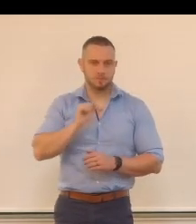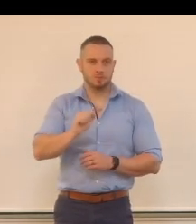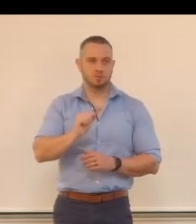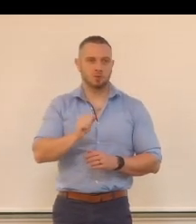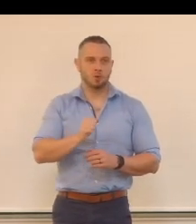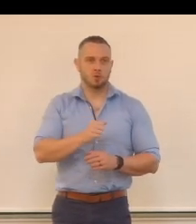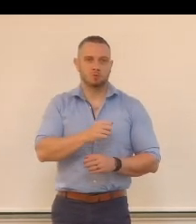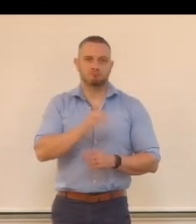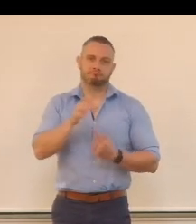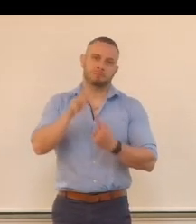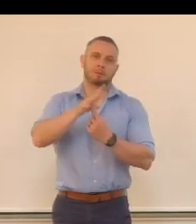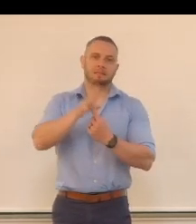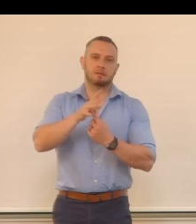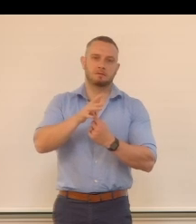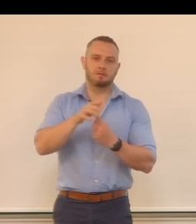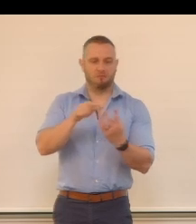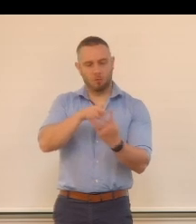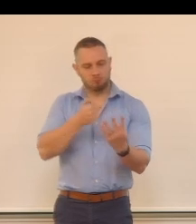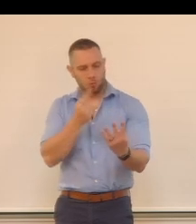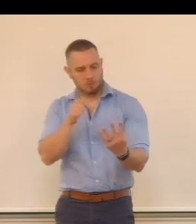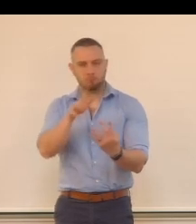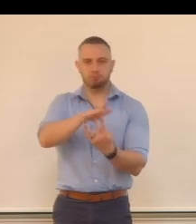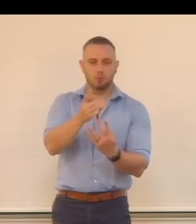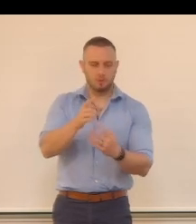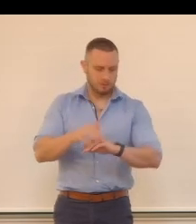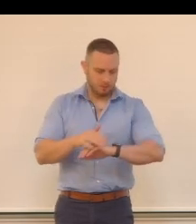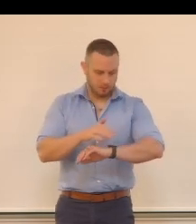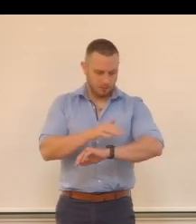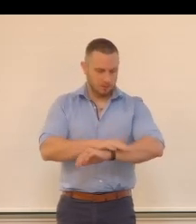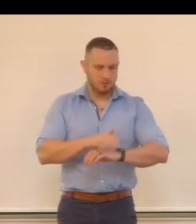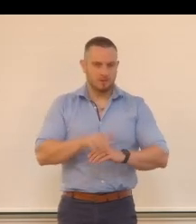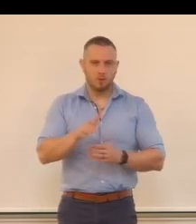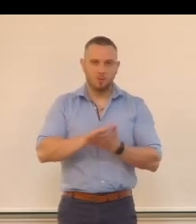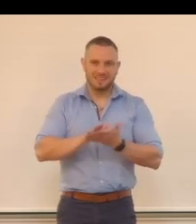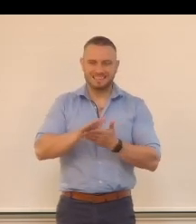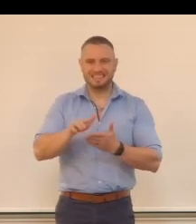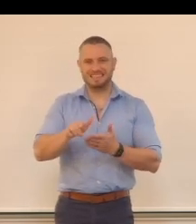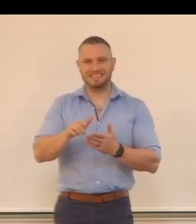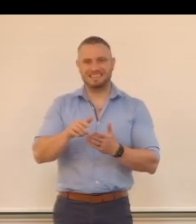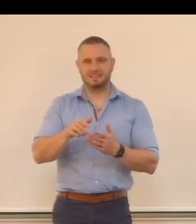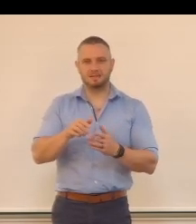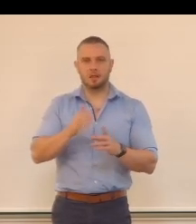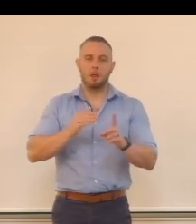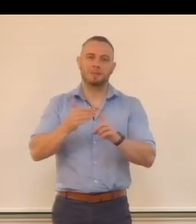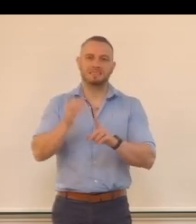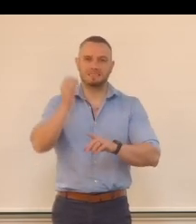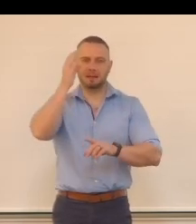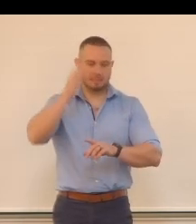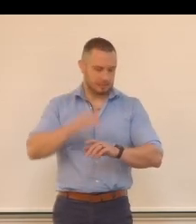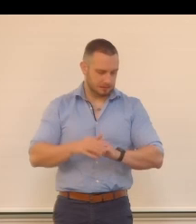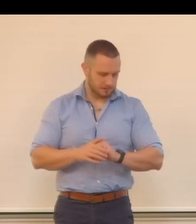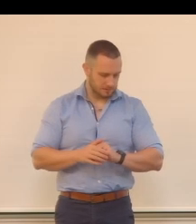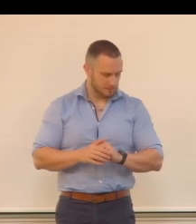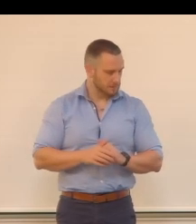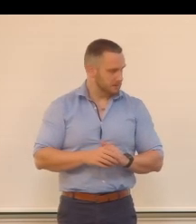randomly selected from the 4 of you, and then the rest were a mission specialist. So it's an interesting way of doing it.